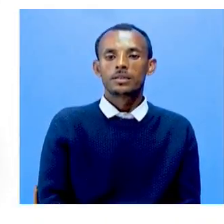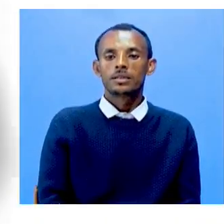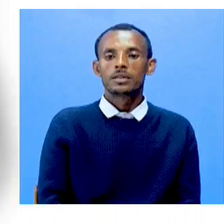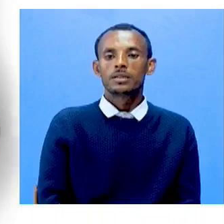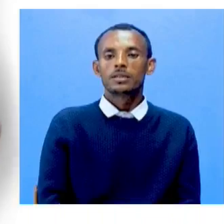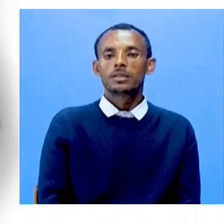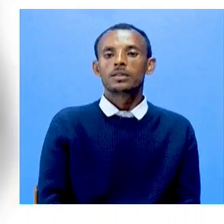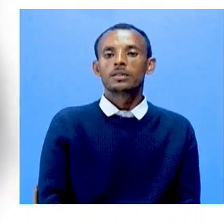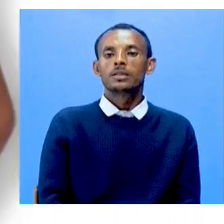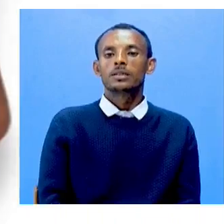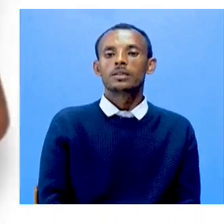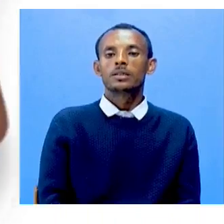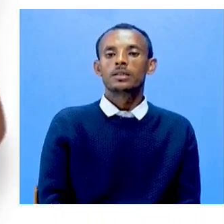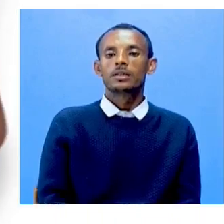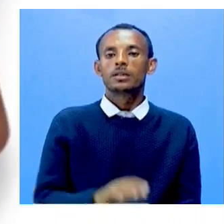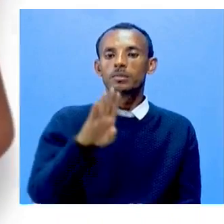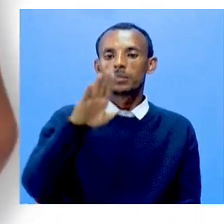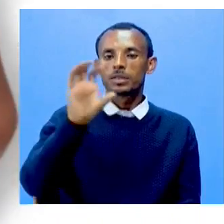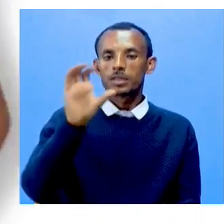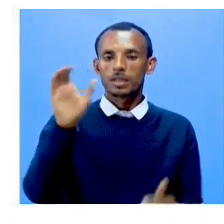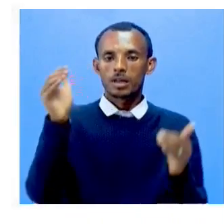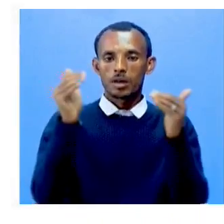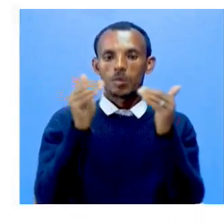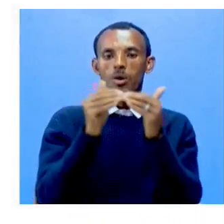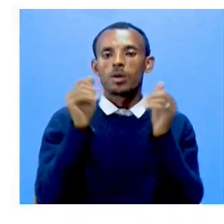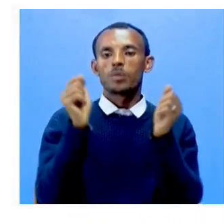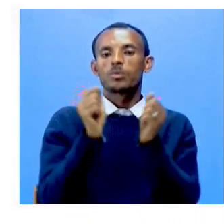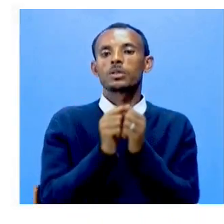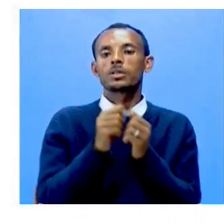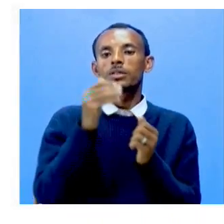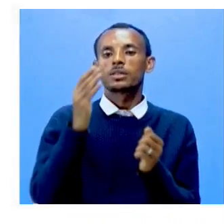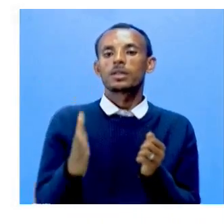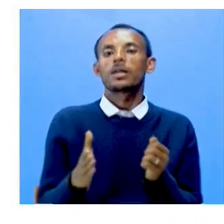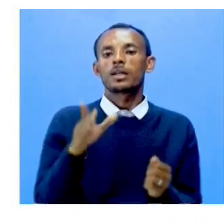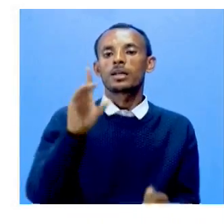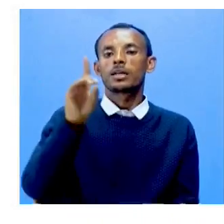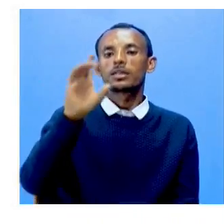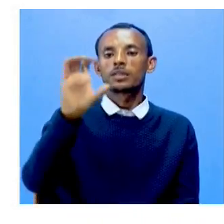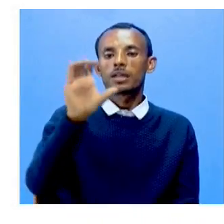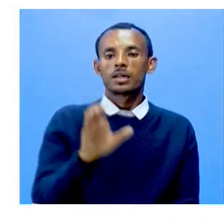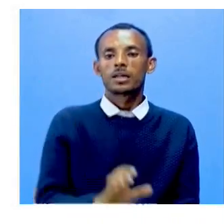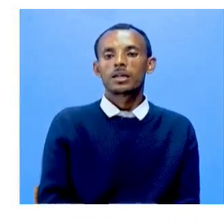Side BC equal with side DC. And